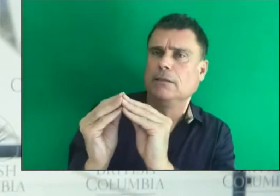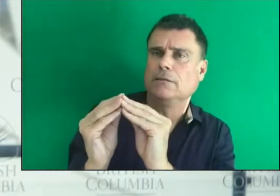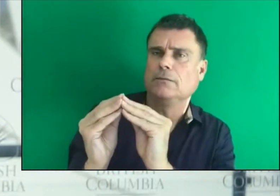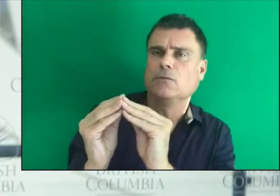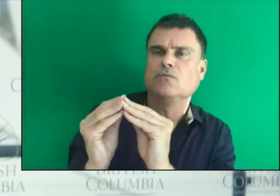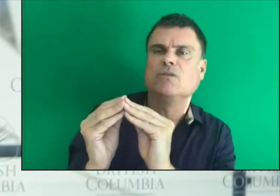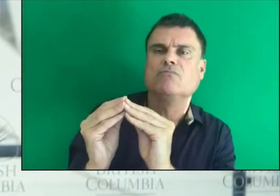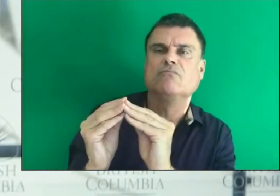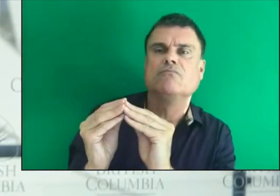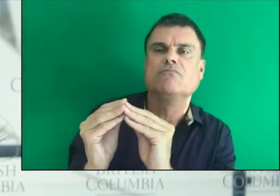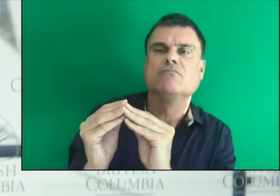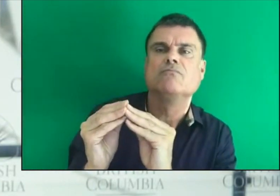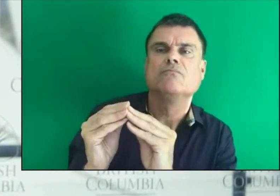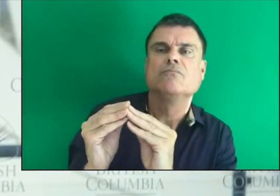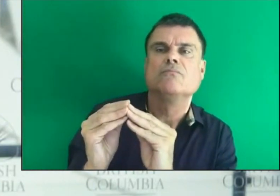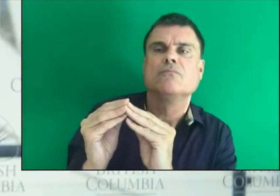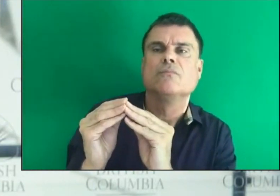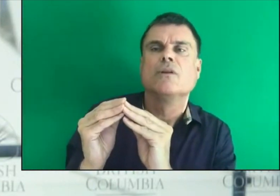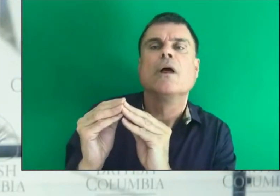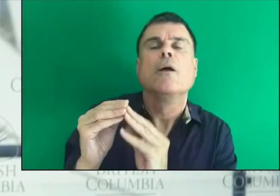Singh, Daily Hive.